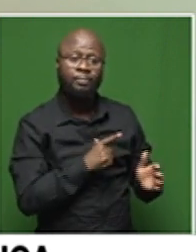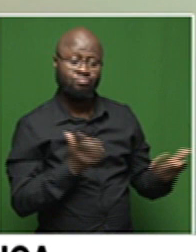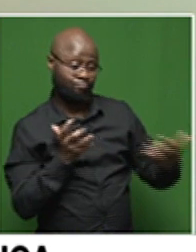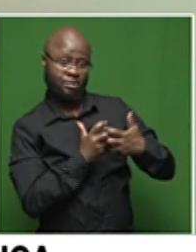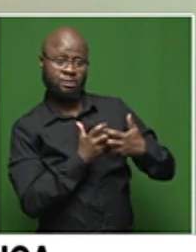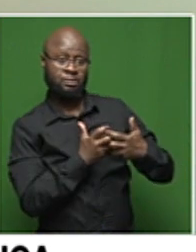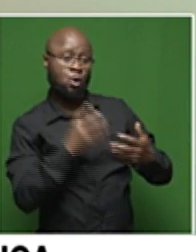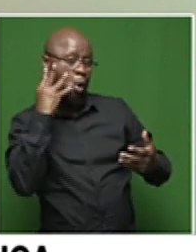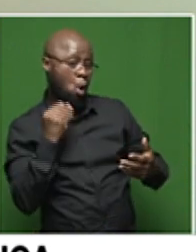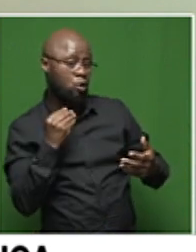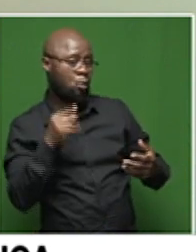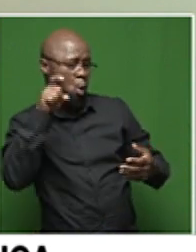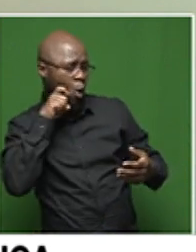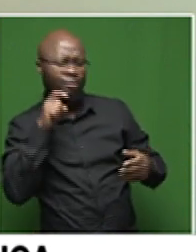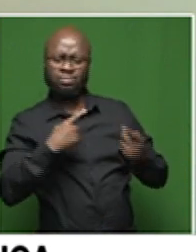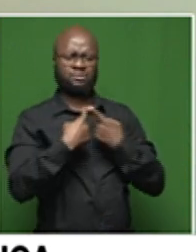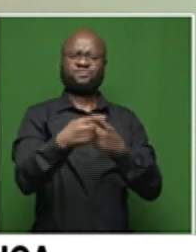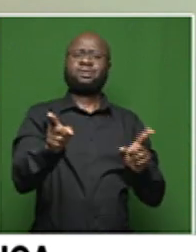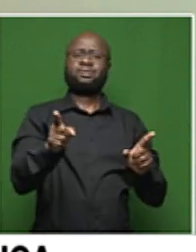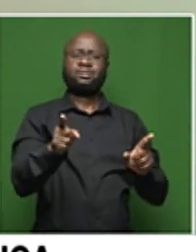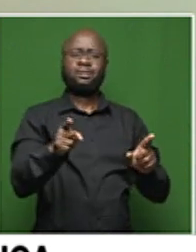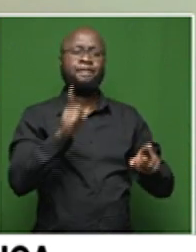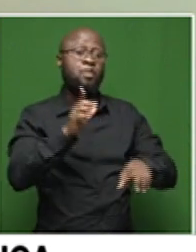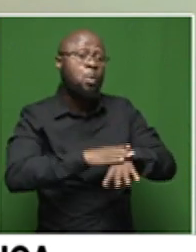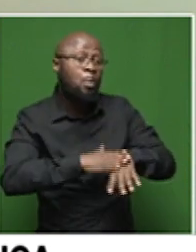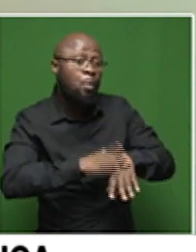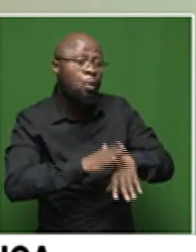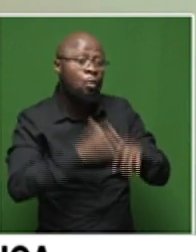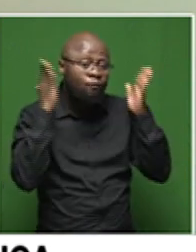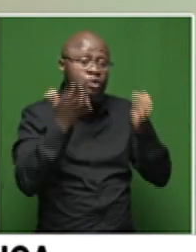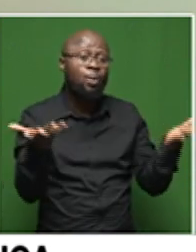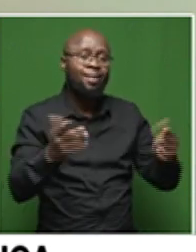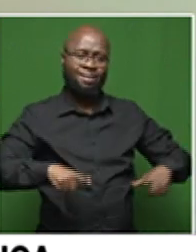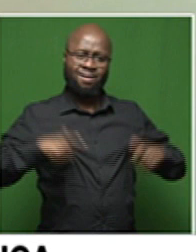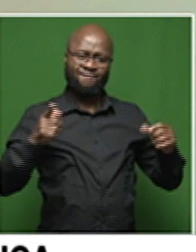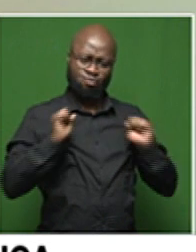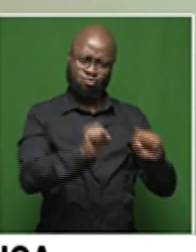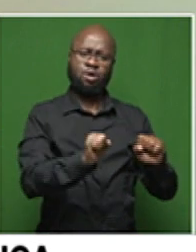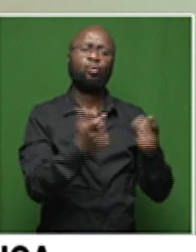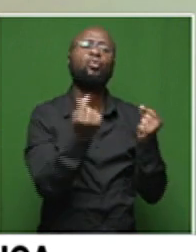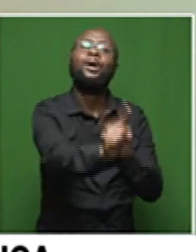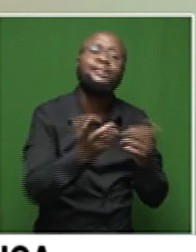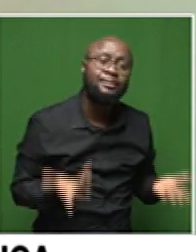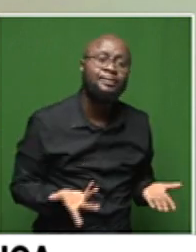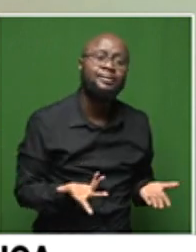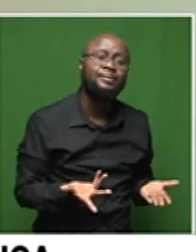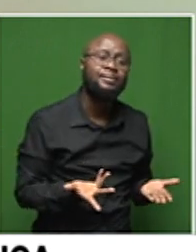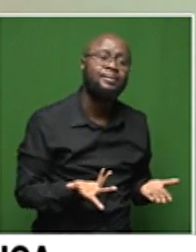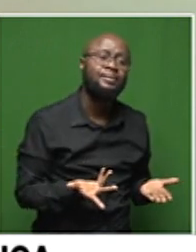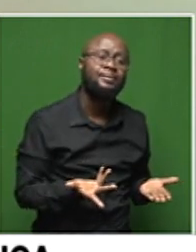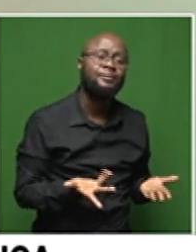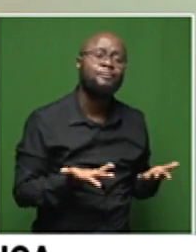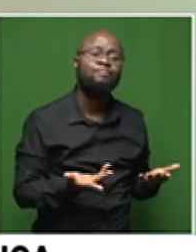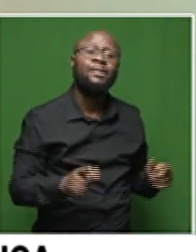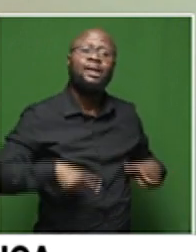age, but it has a lot more to do with your lifestyle. And we also believe that it